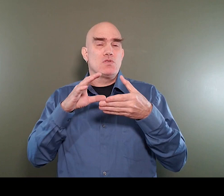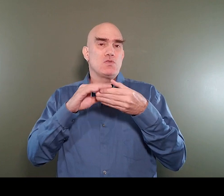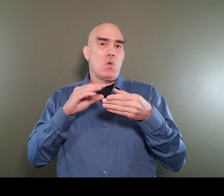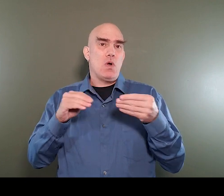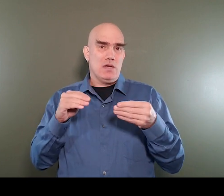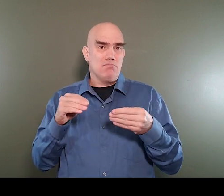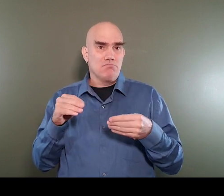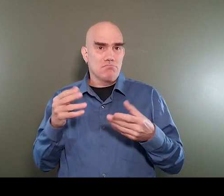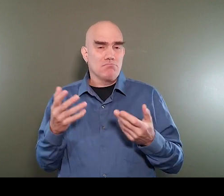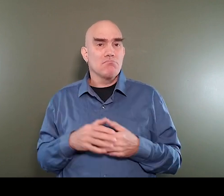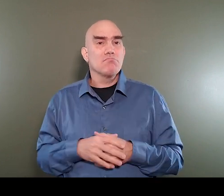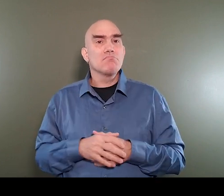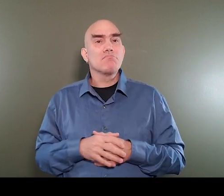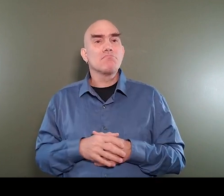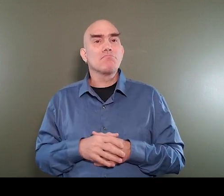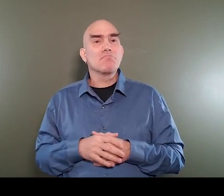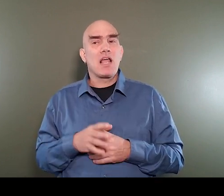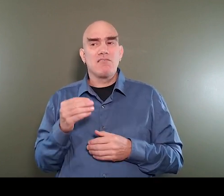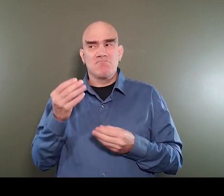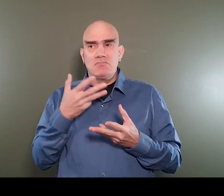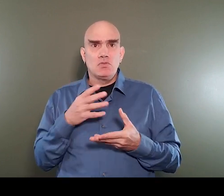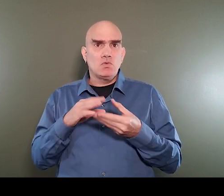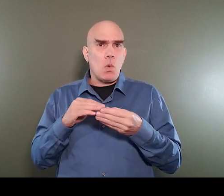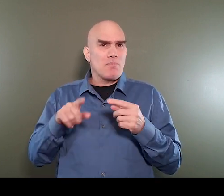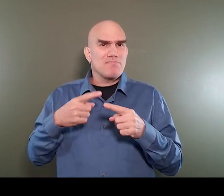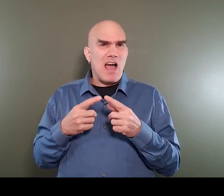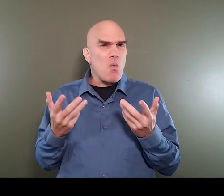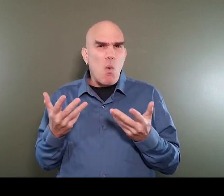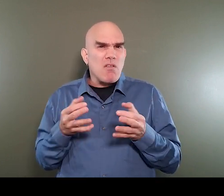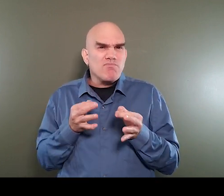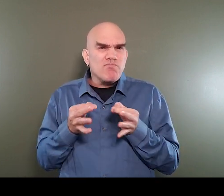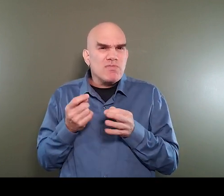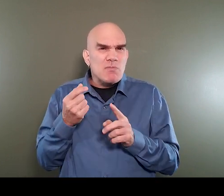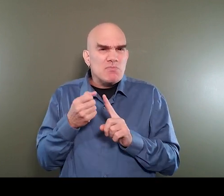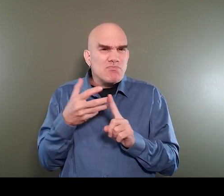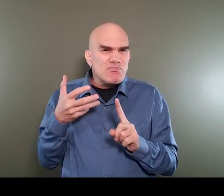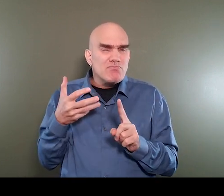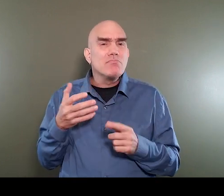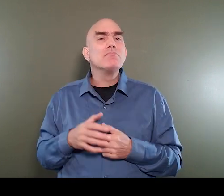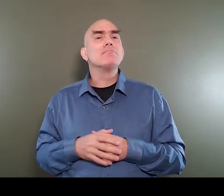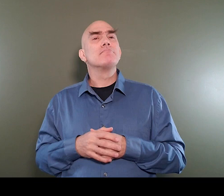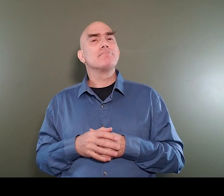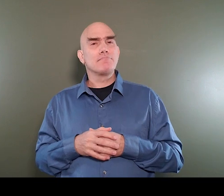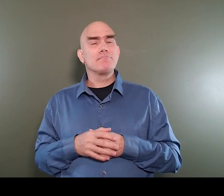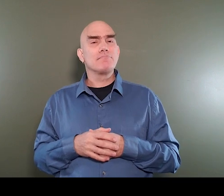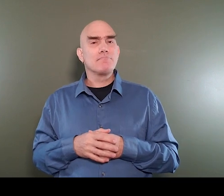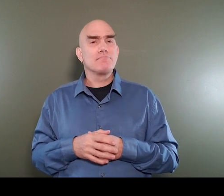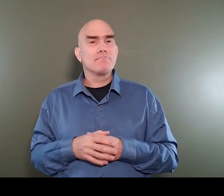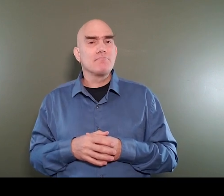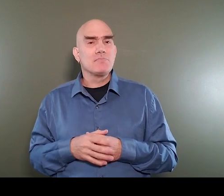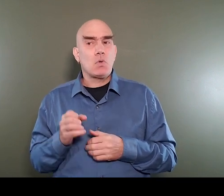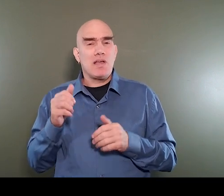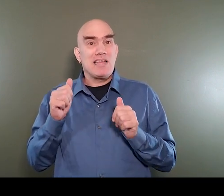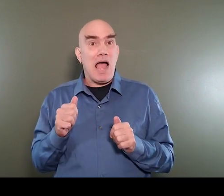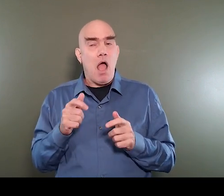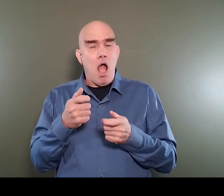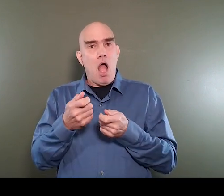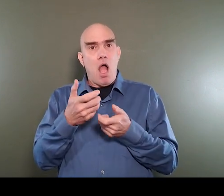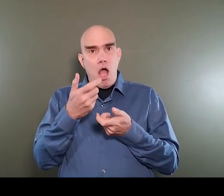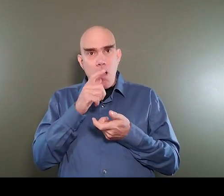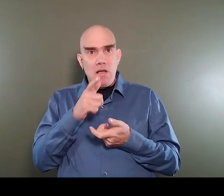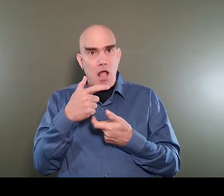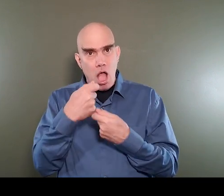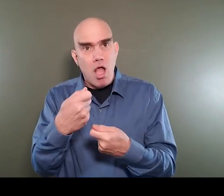who introduces the story and tells us what the story is a little bit about so they